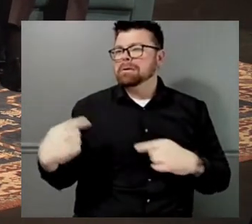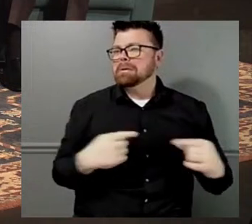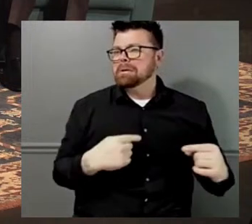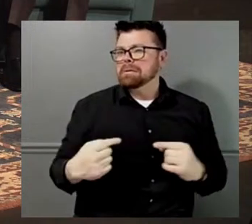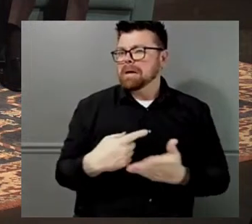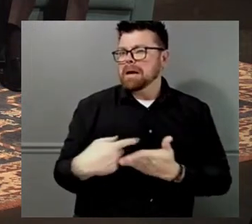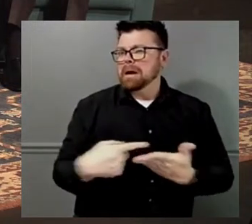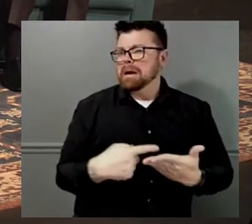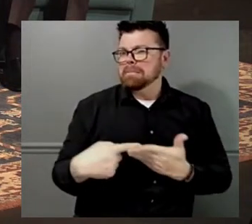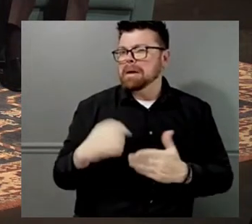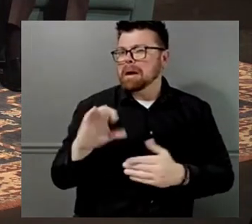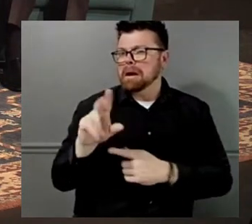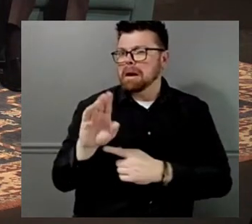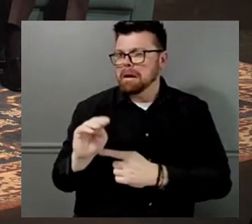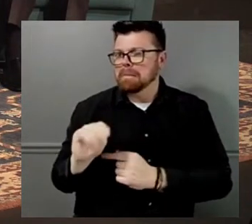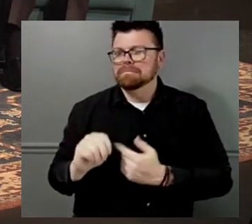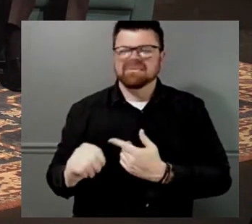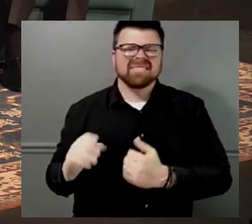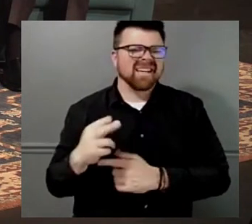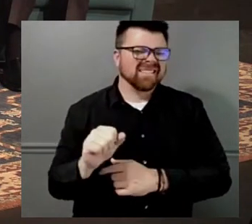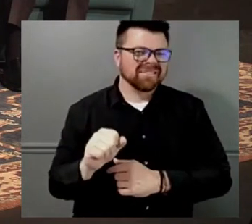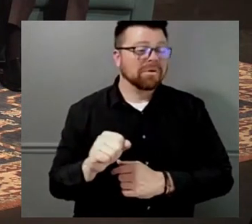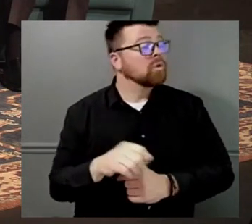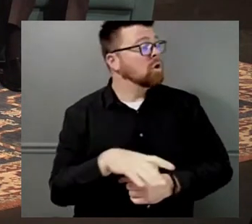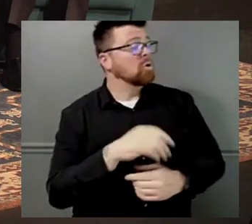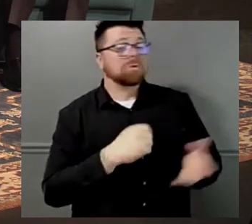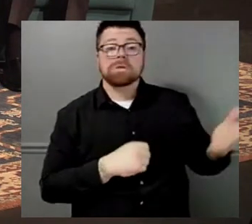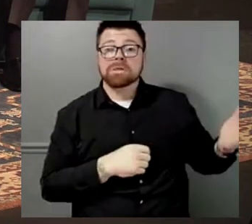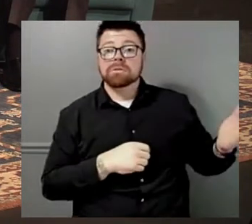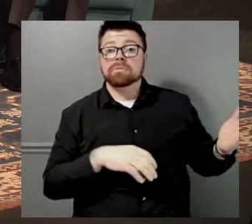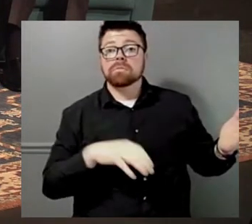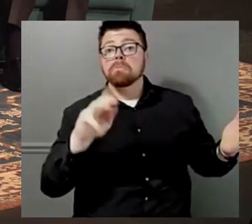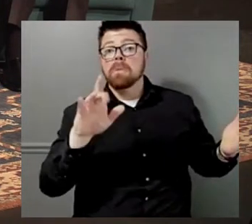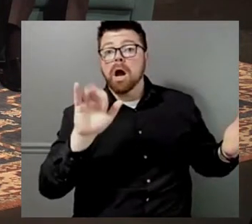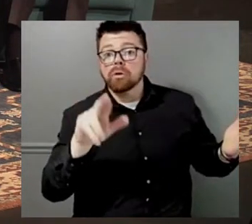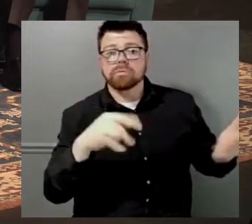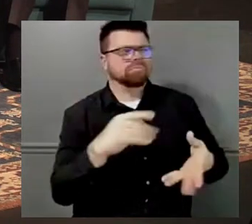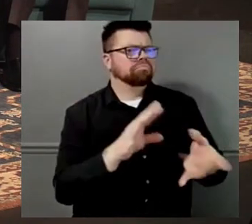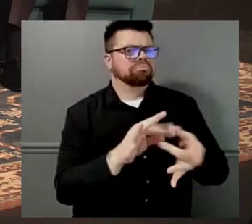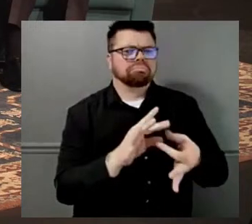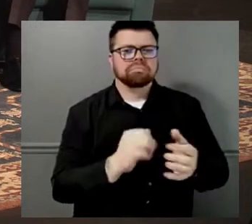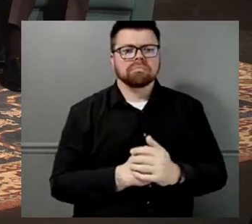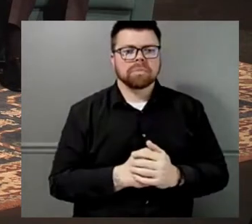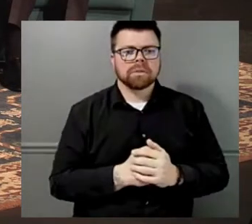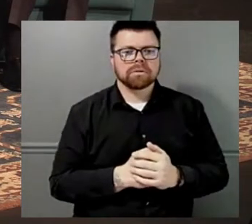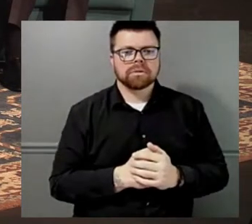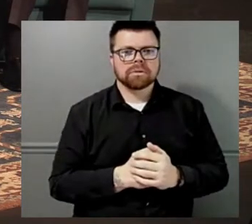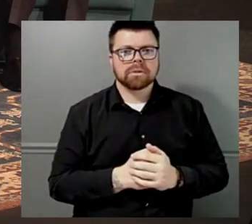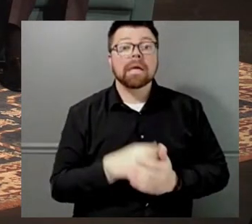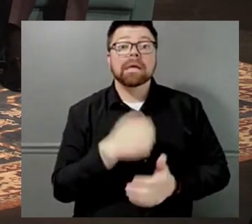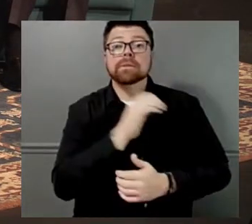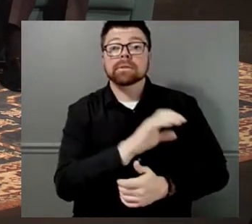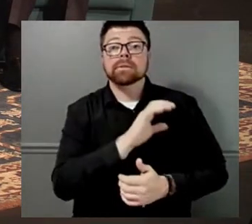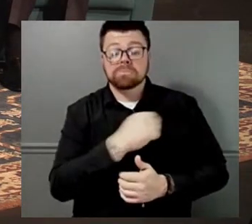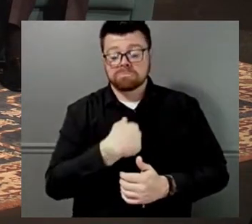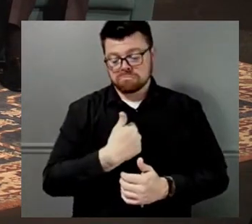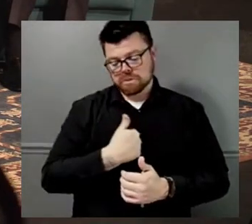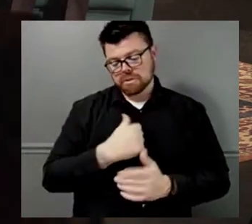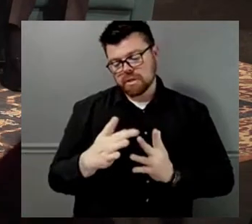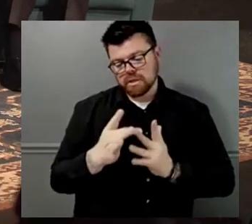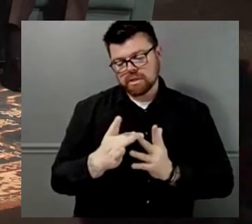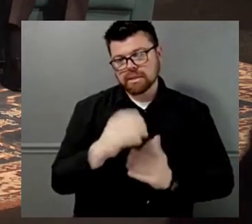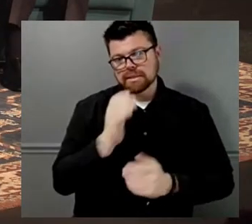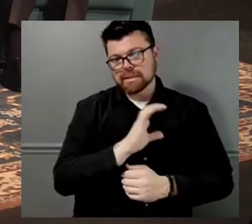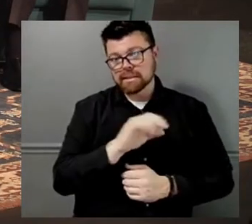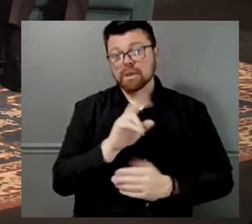school. Well, in the same way that Justice Sotomayor said, we're talking here today about small C citizenship. I do lead an organization called Citizen University,